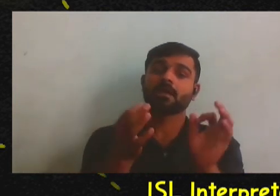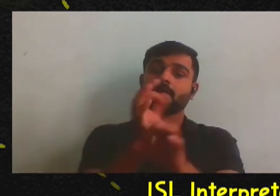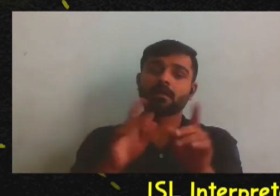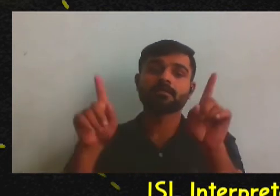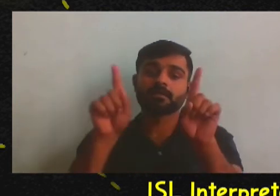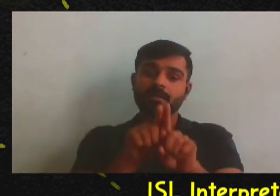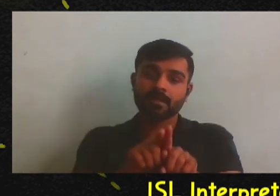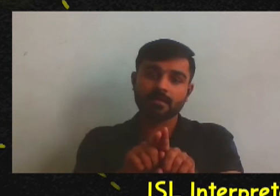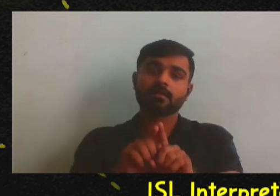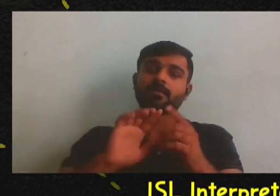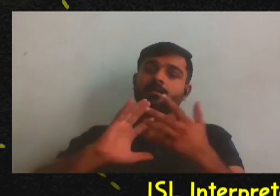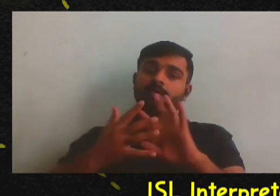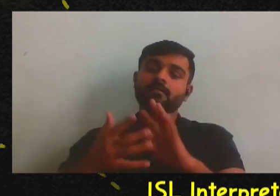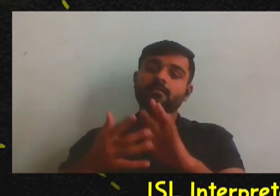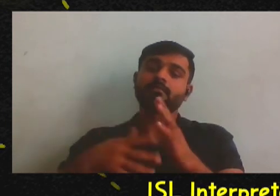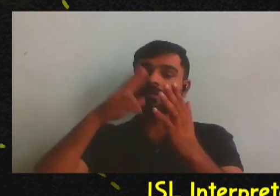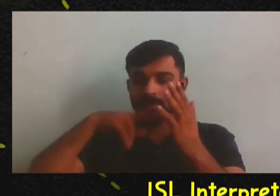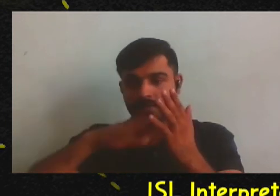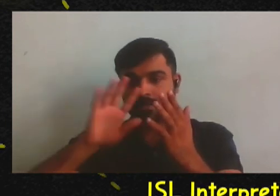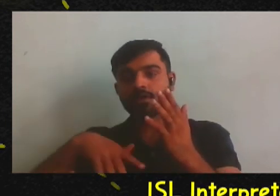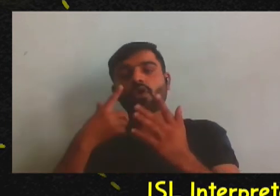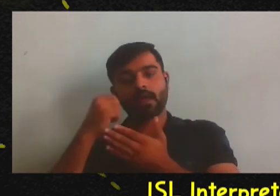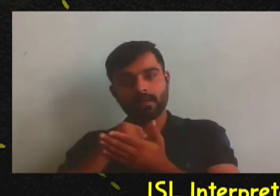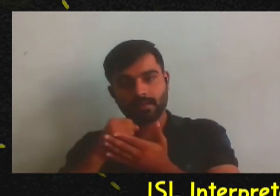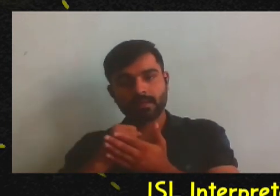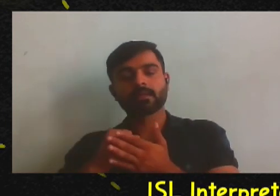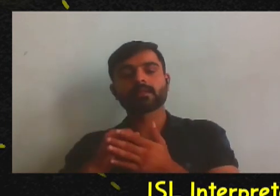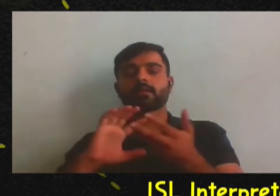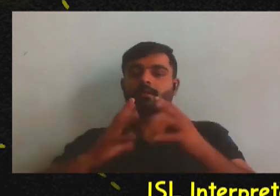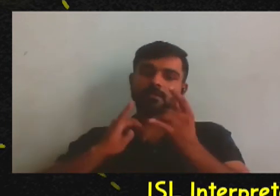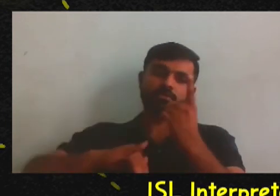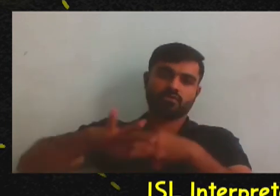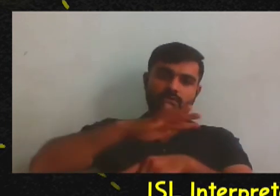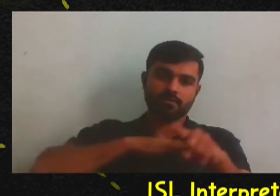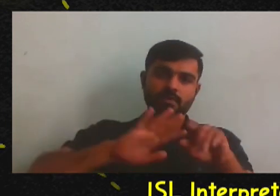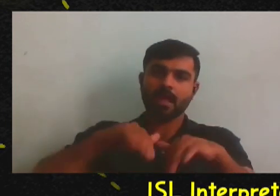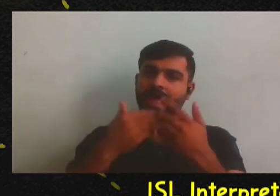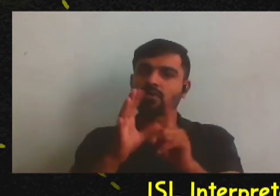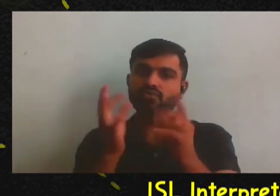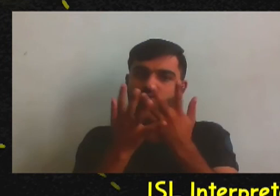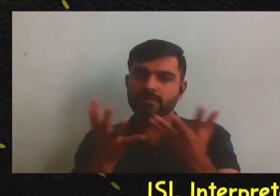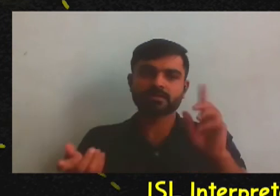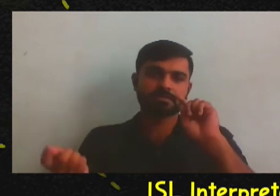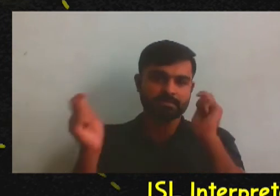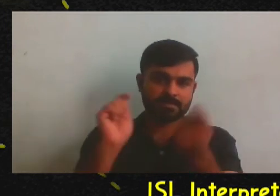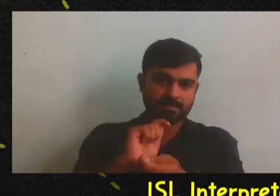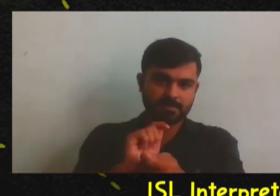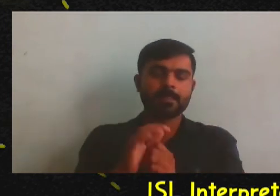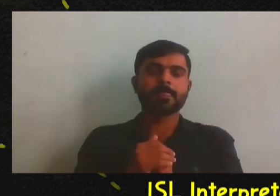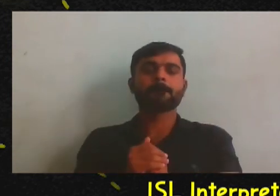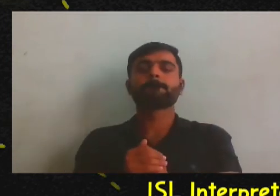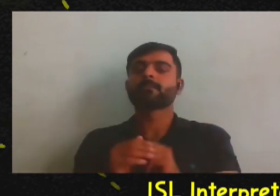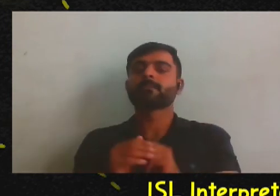that we ought to read as testimony to the state of society and how things are changing, and of